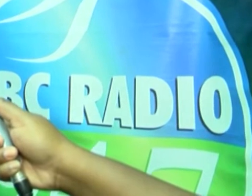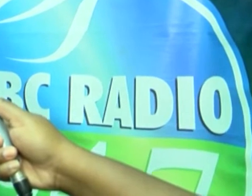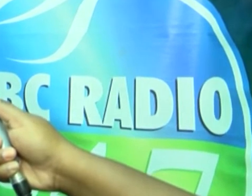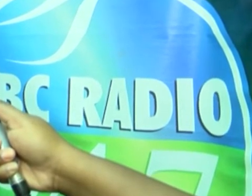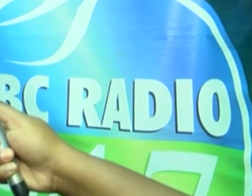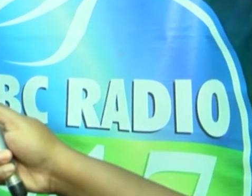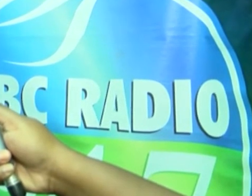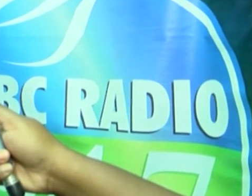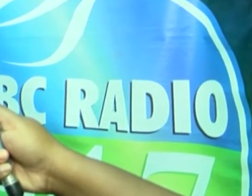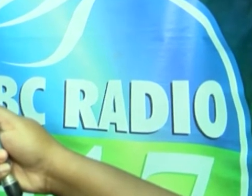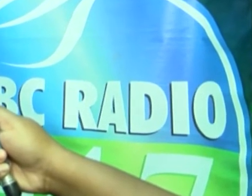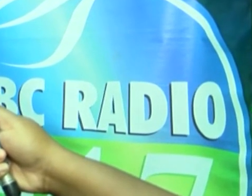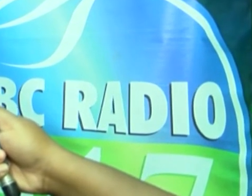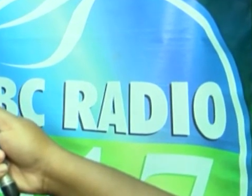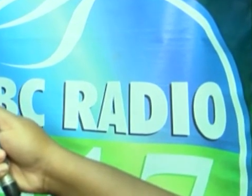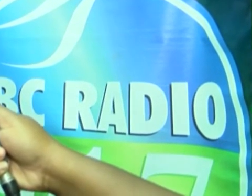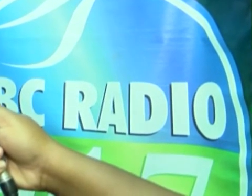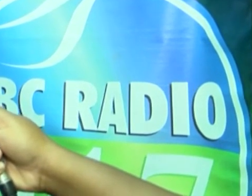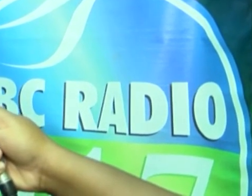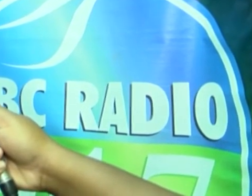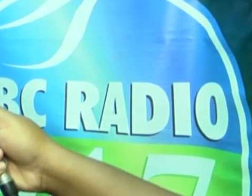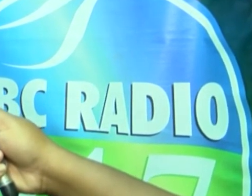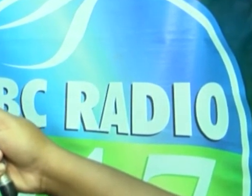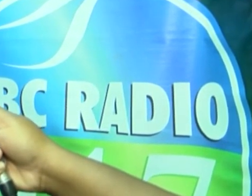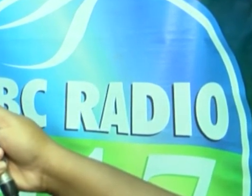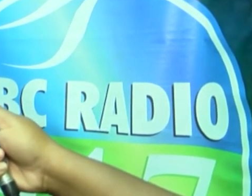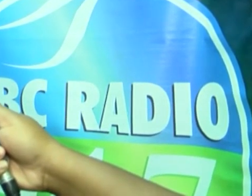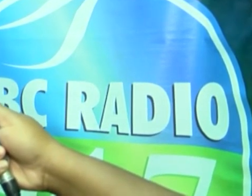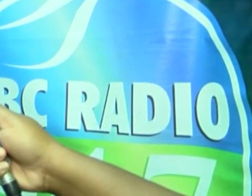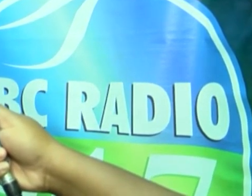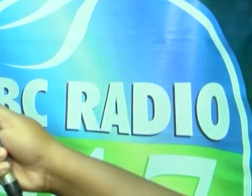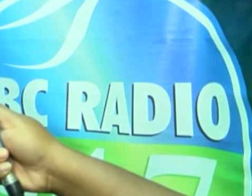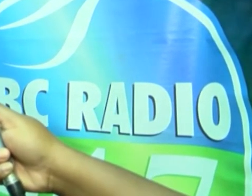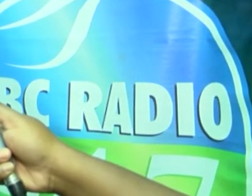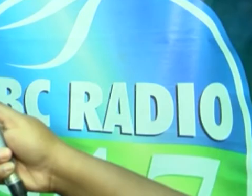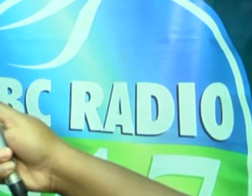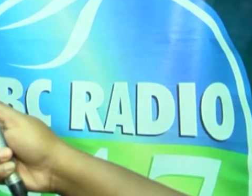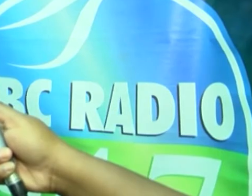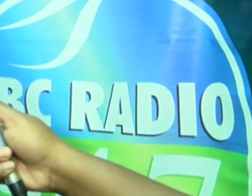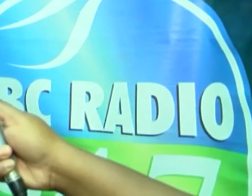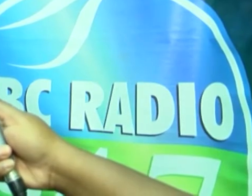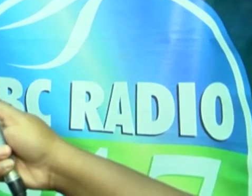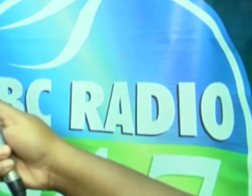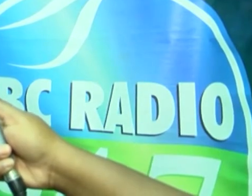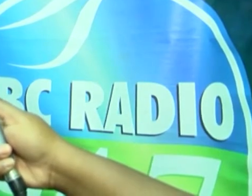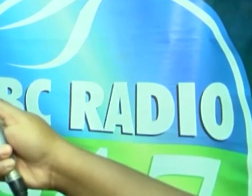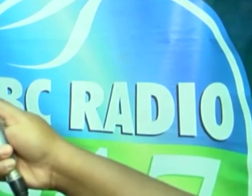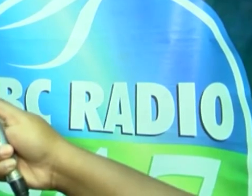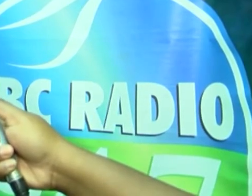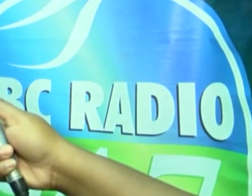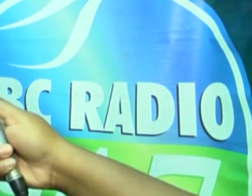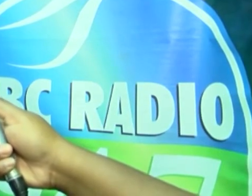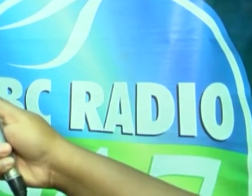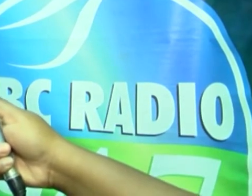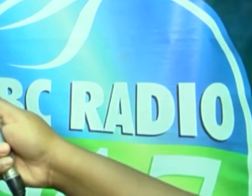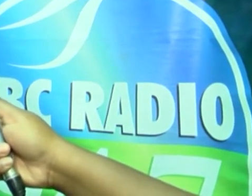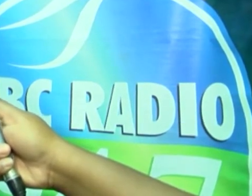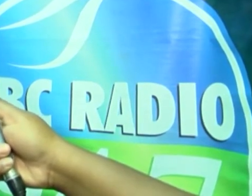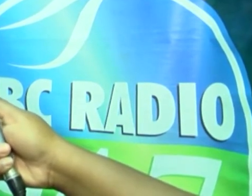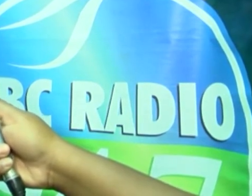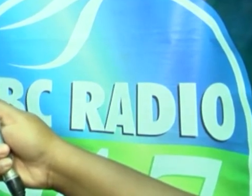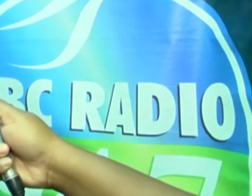I mean, realistically, people need to know who charities are. And everybody who says they're a charity is